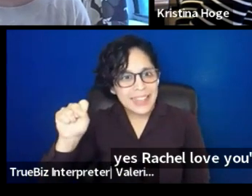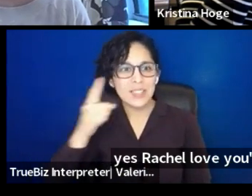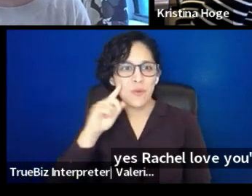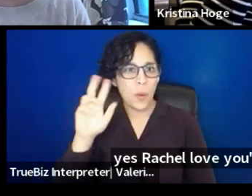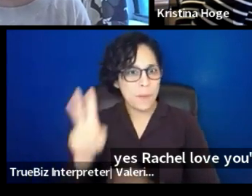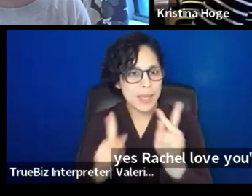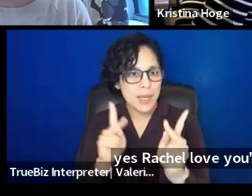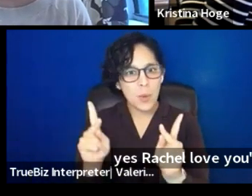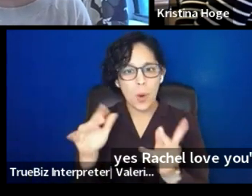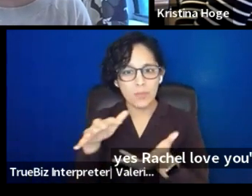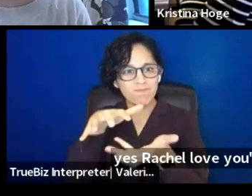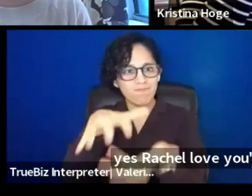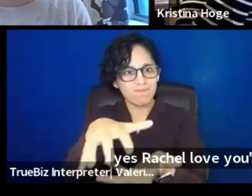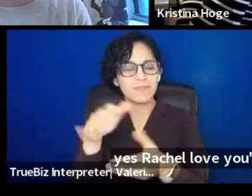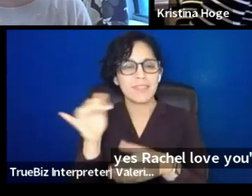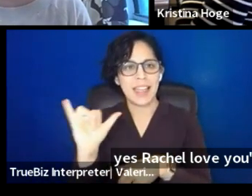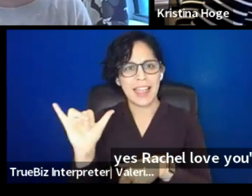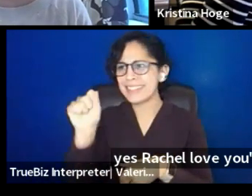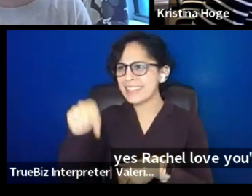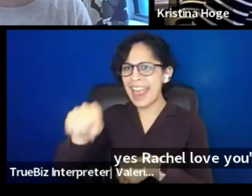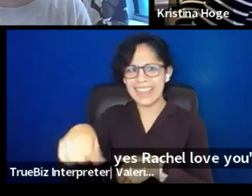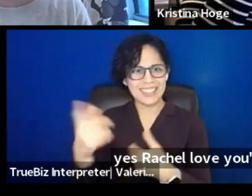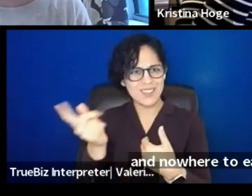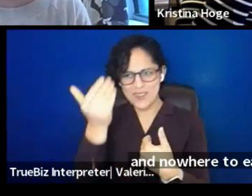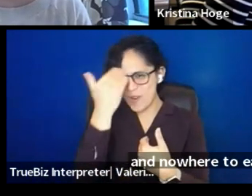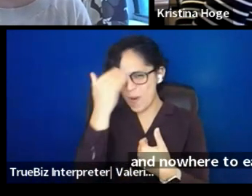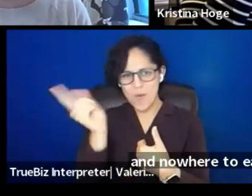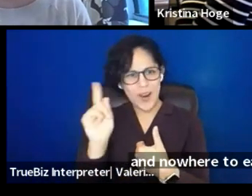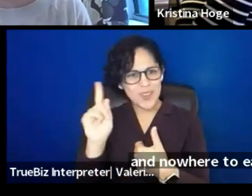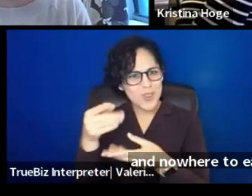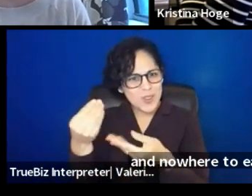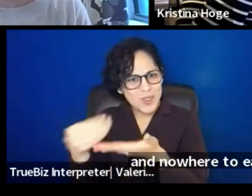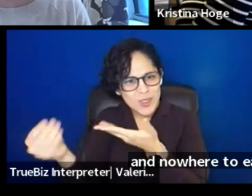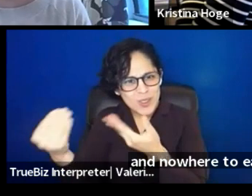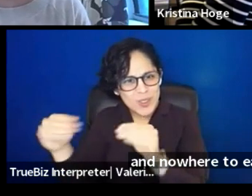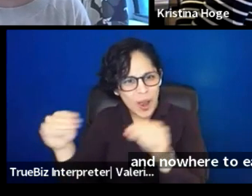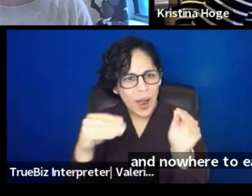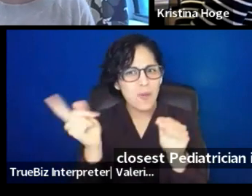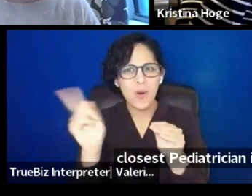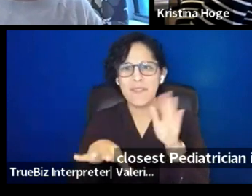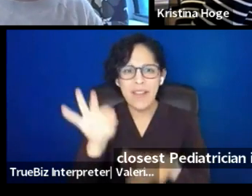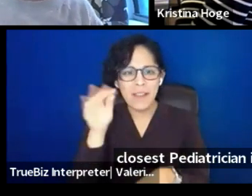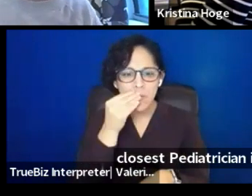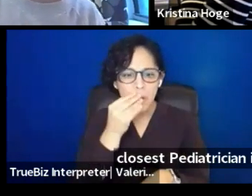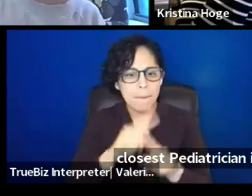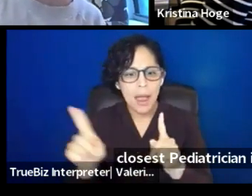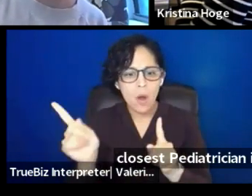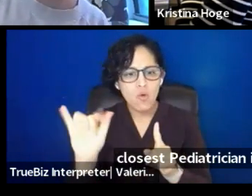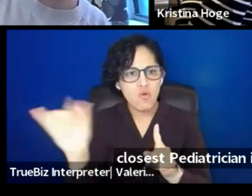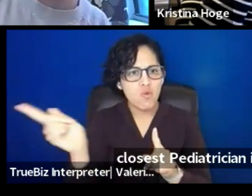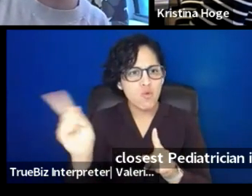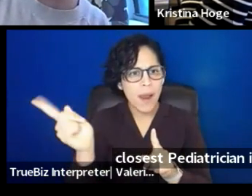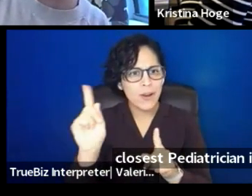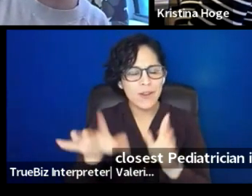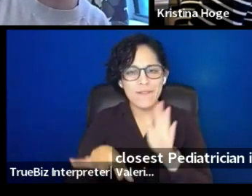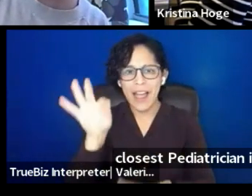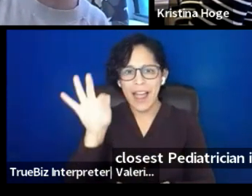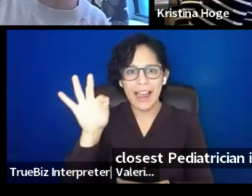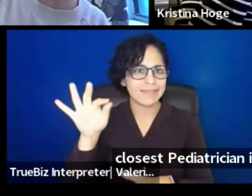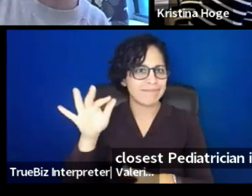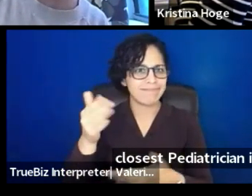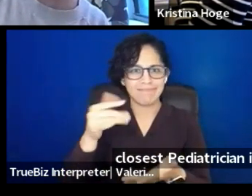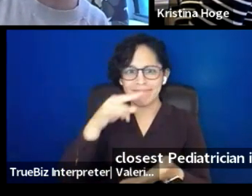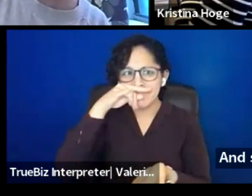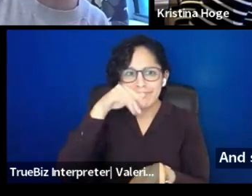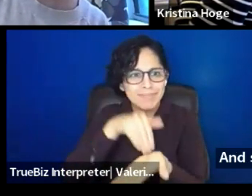but where can I find the closest pediatrician if I need it, or those kind of things. And so when